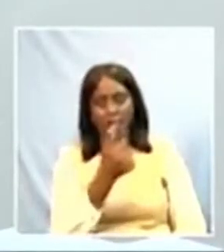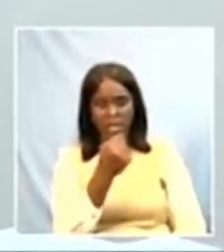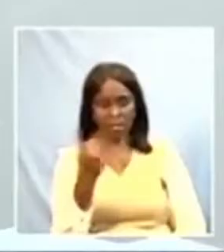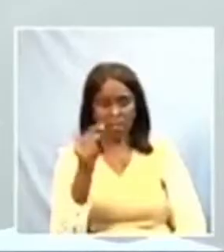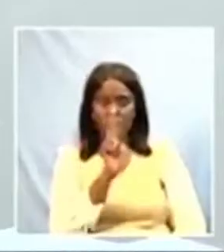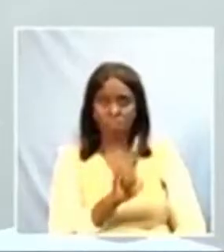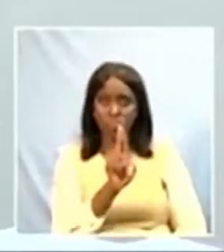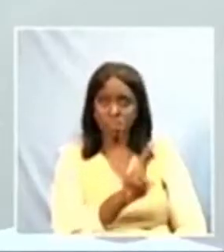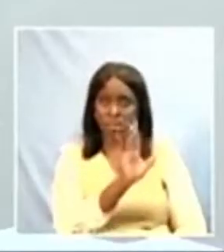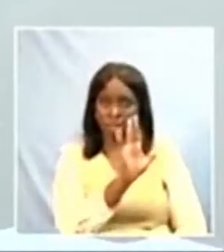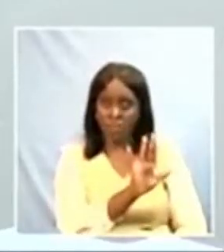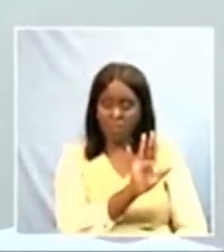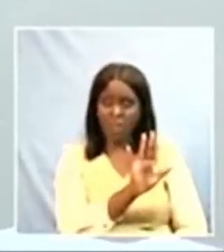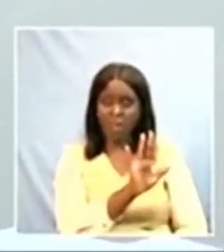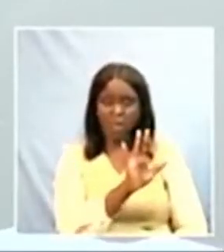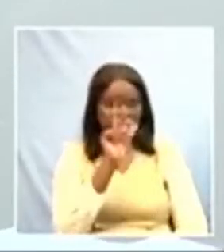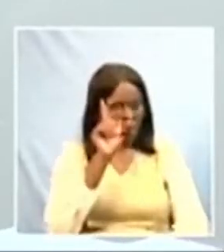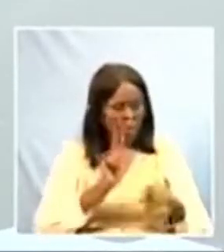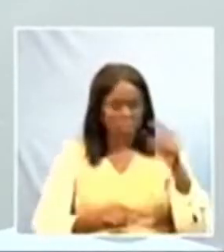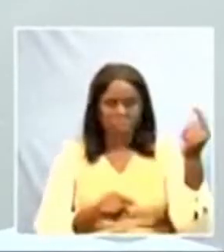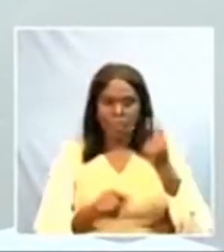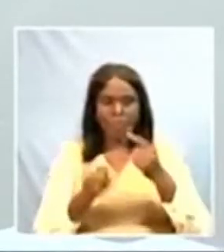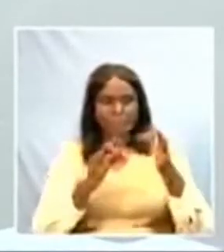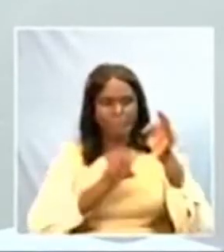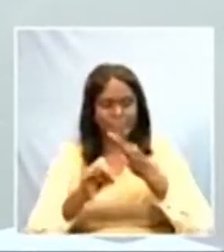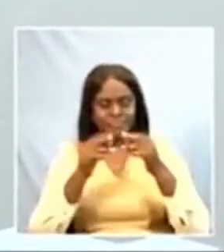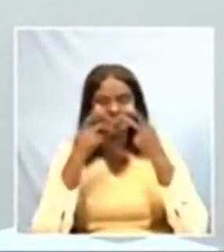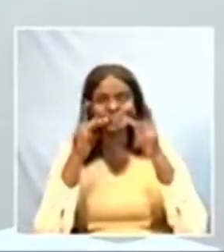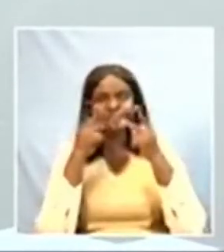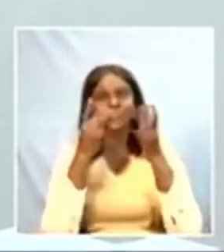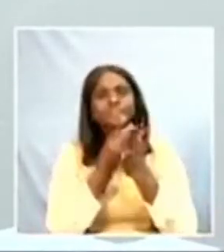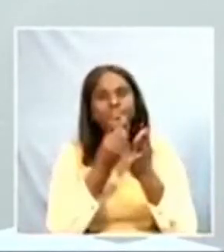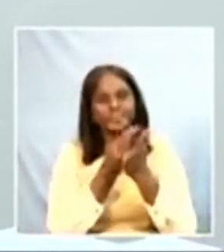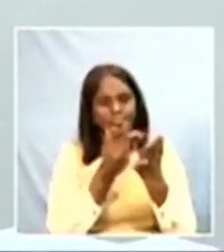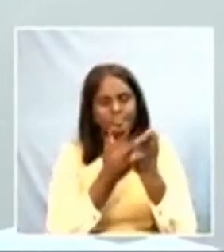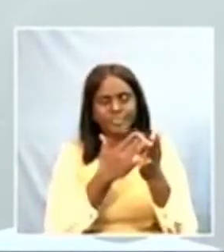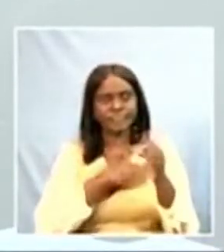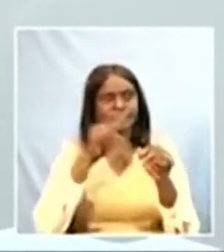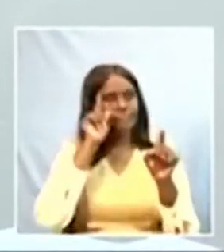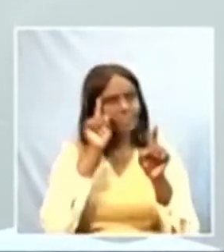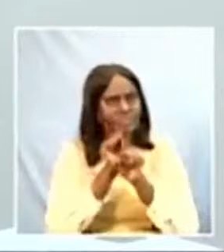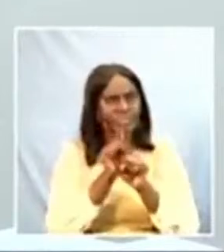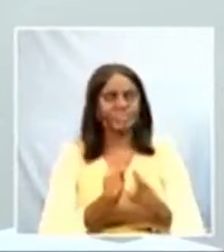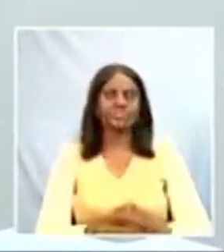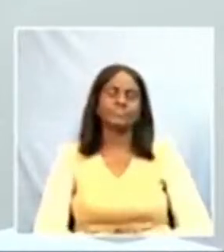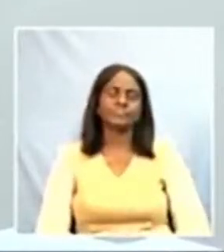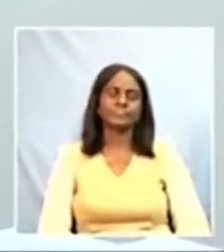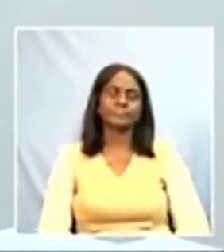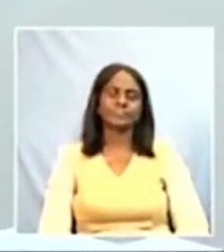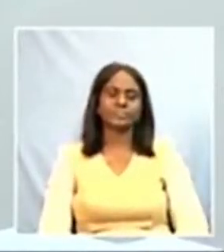using, you cannot come and justify. These are public resources, my brothers.